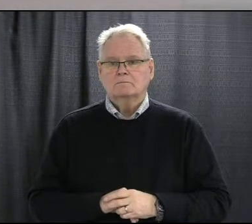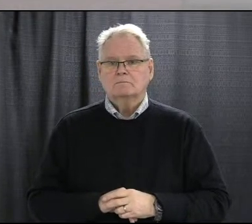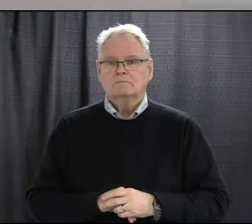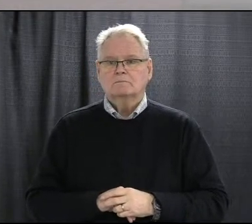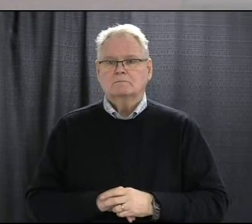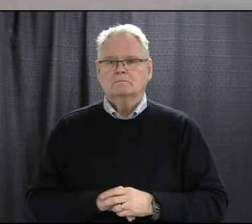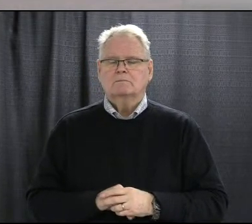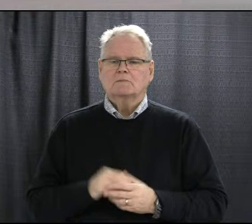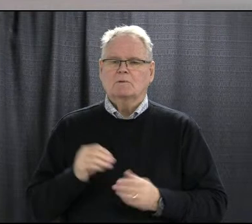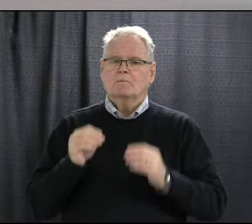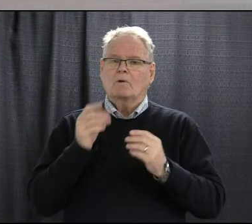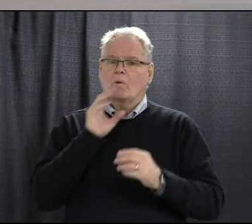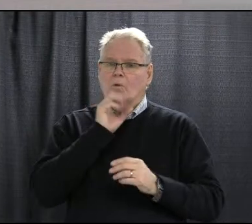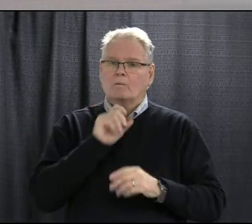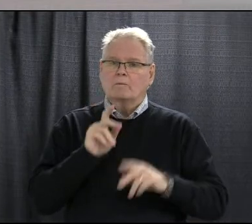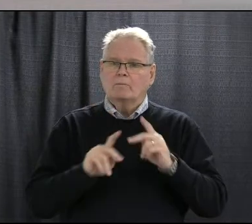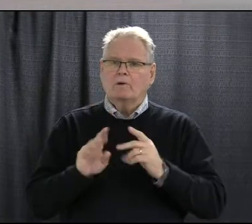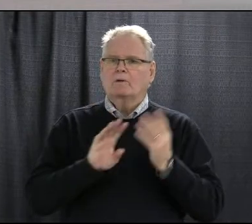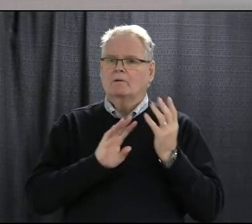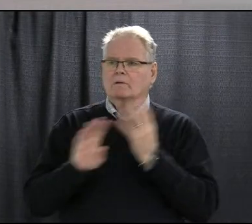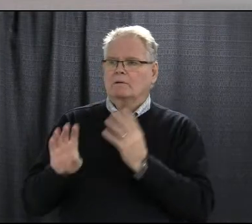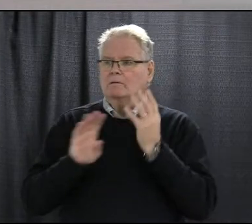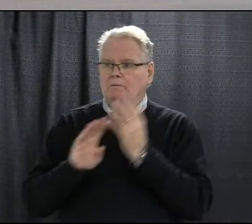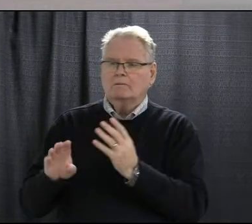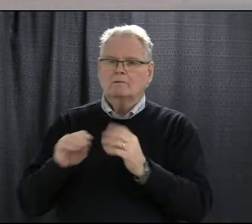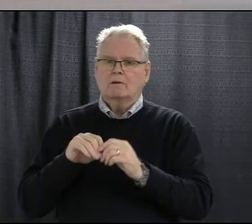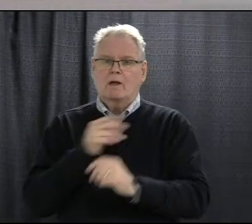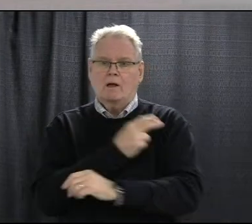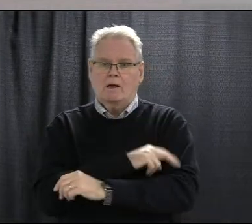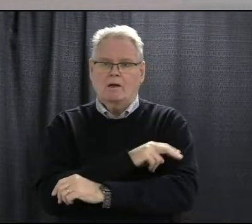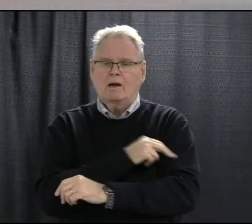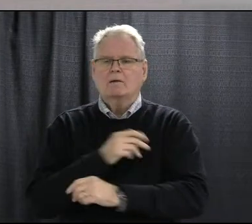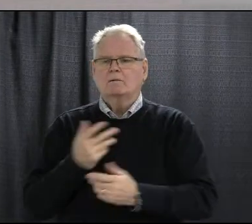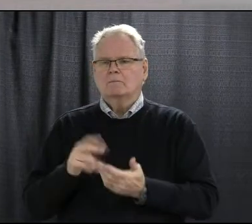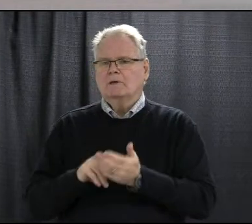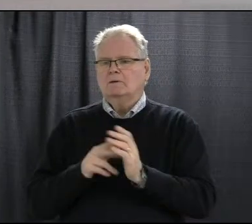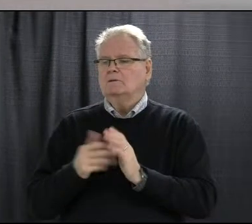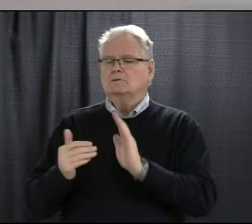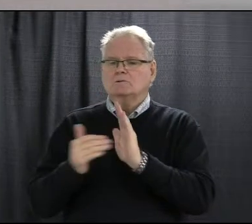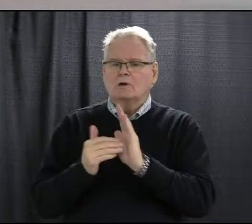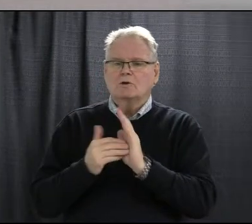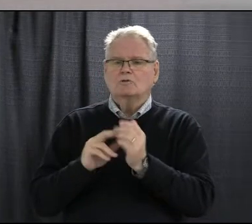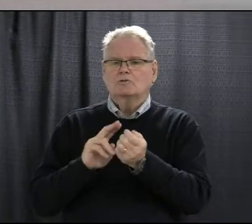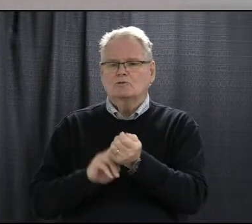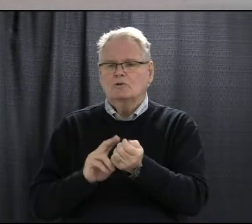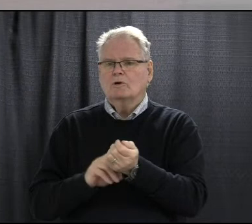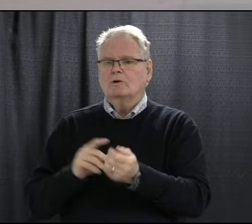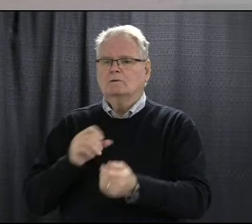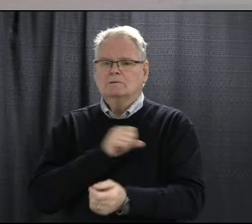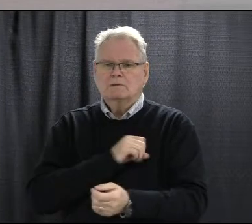looked like before they came to hospital. We'll all be working from the same sort of playbook in a more standardized way.